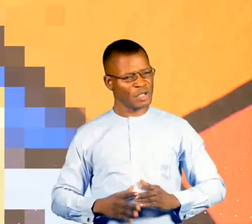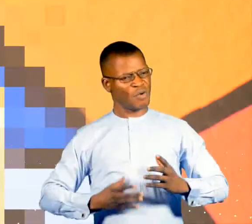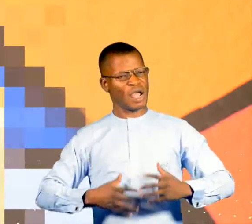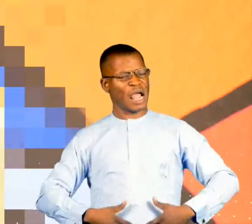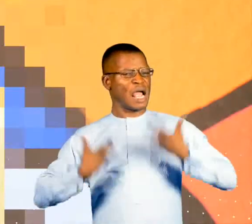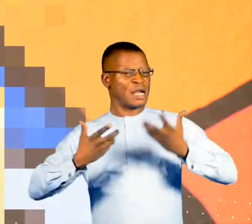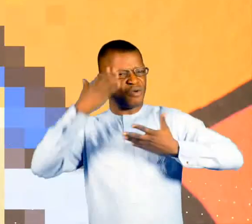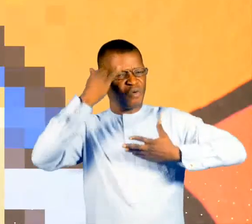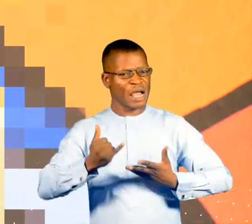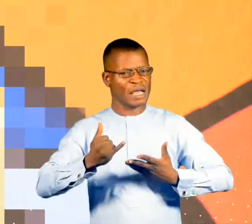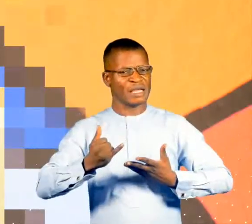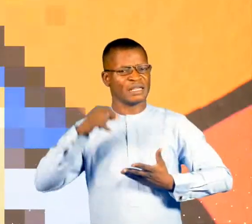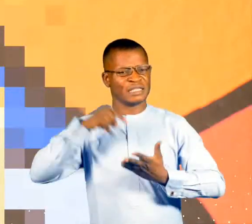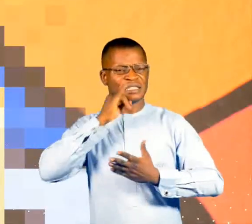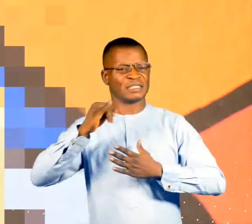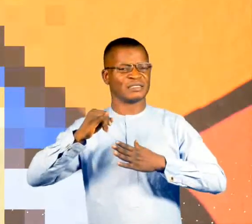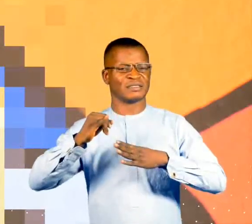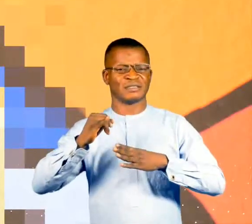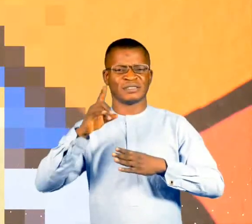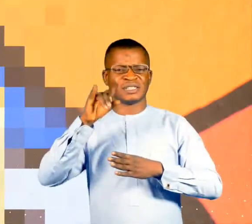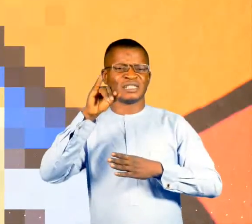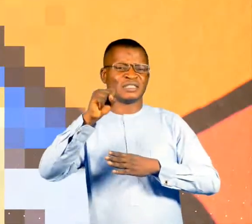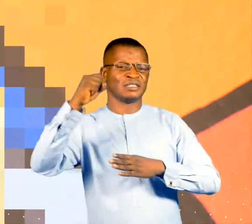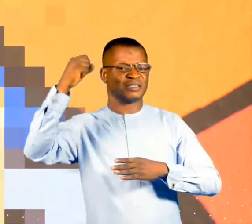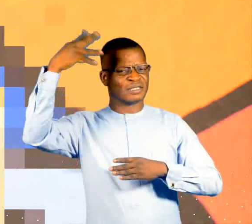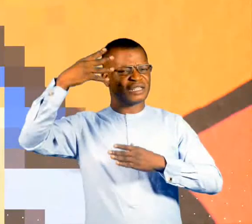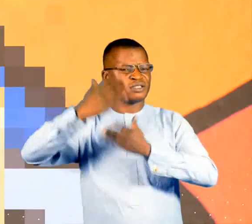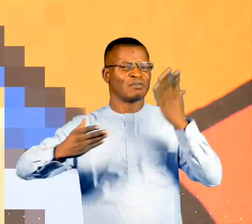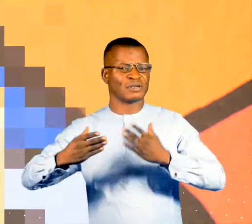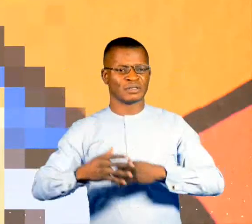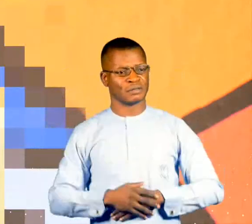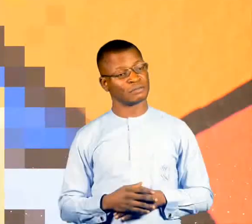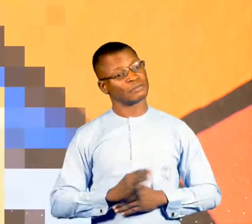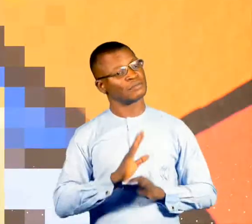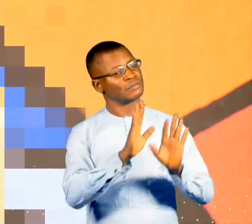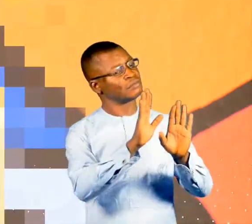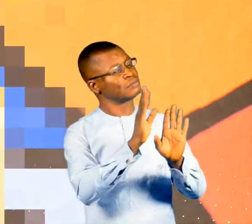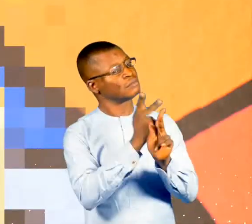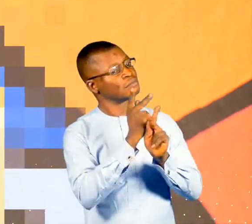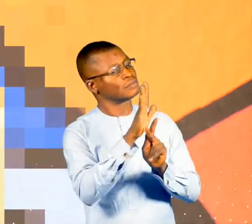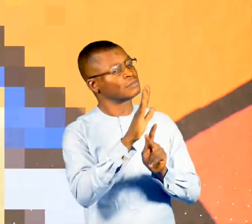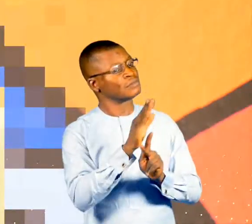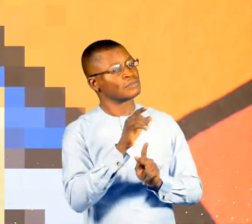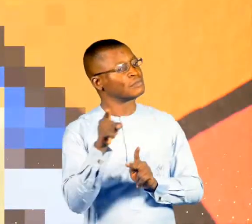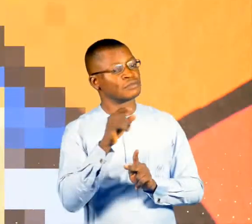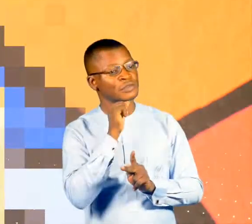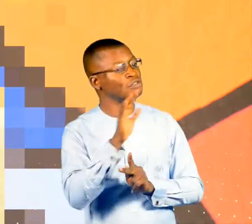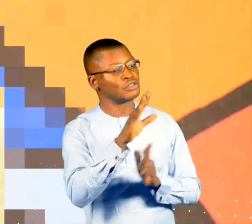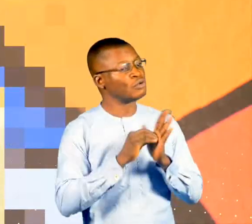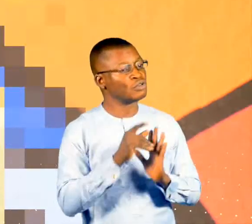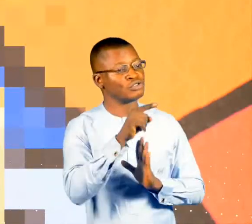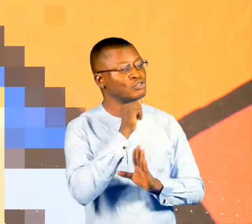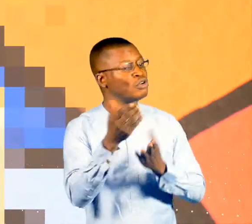sun. Neighbor were like, why will she do this kind of thing? That is it not disgrace? Then she now said that then let them